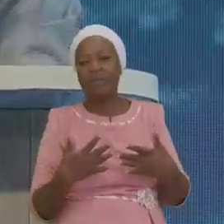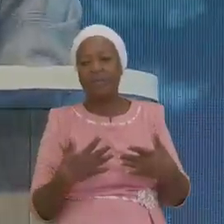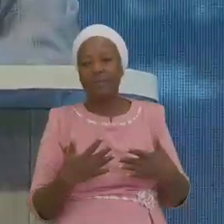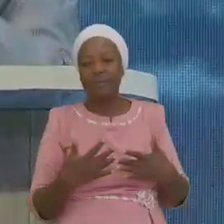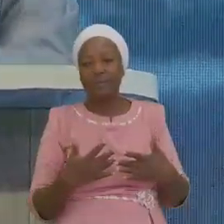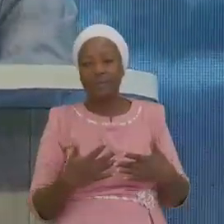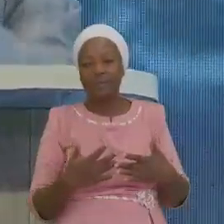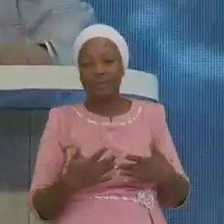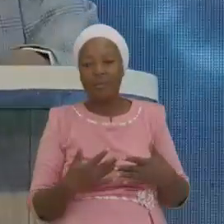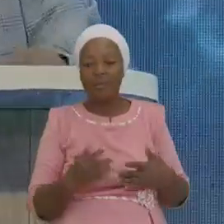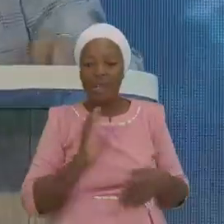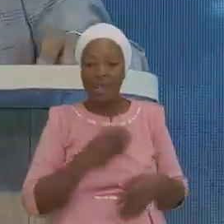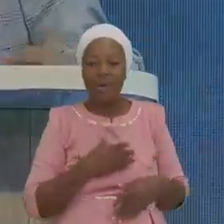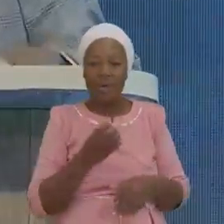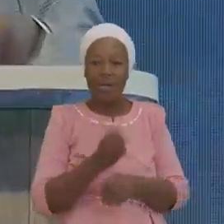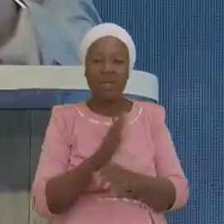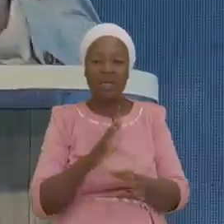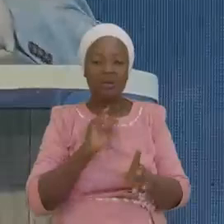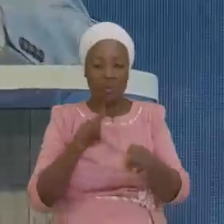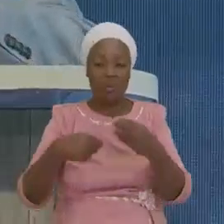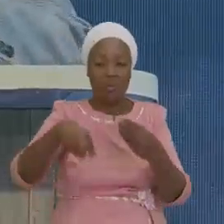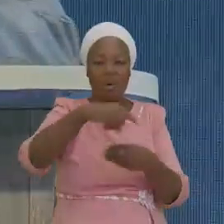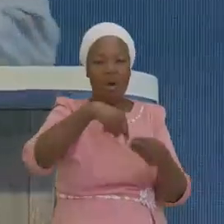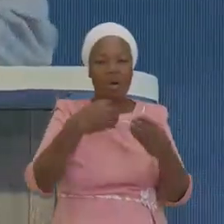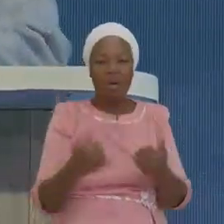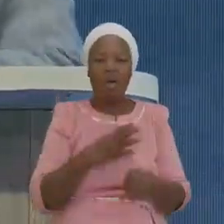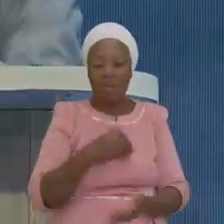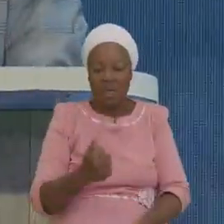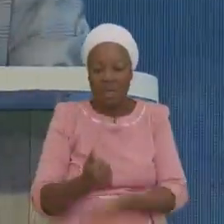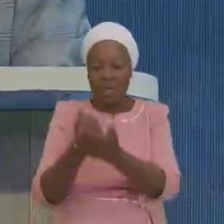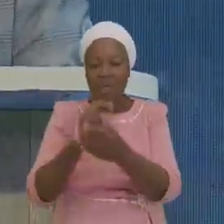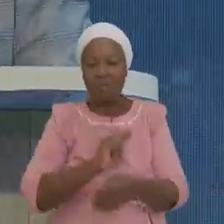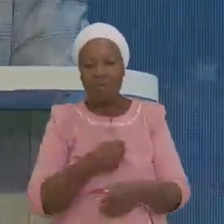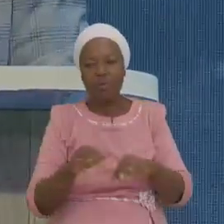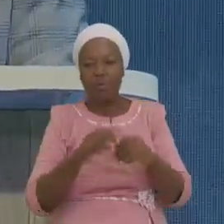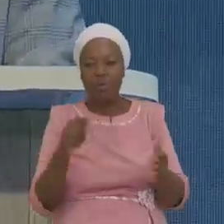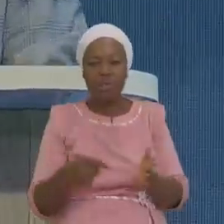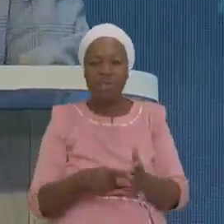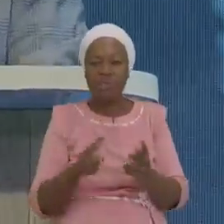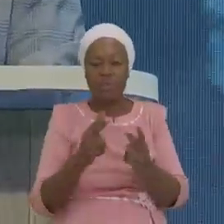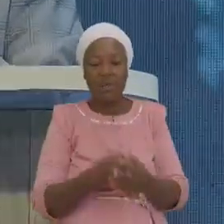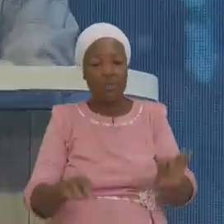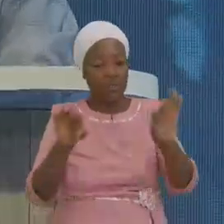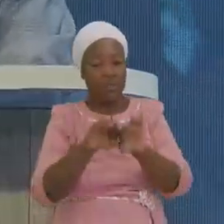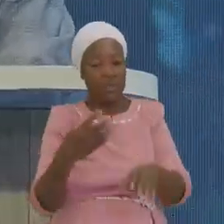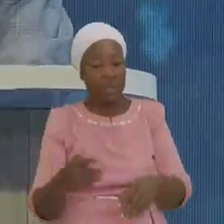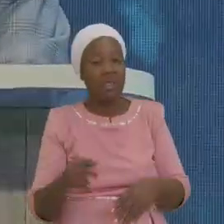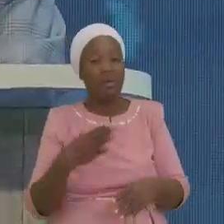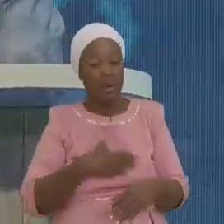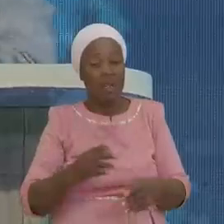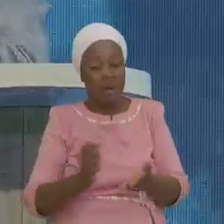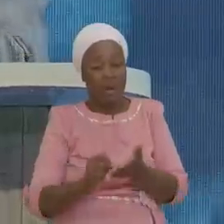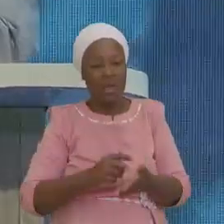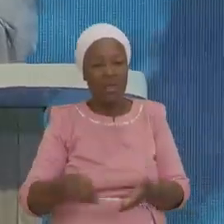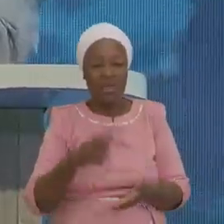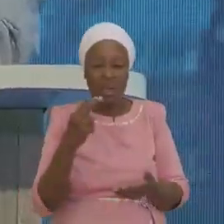Our counselors will go around and you help us do this necessary thing. Take their names, take their